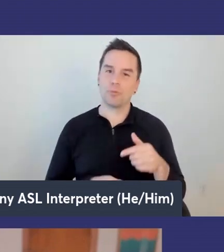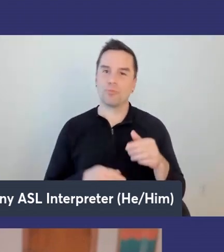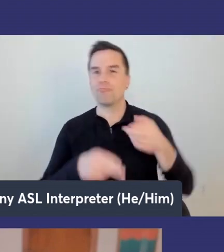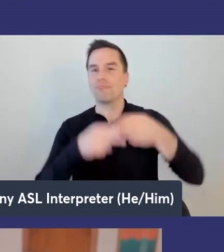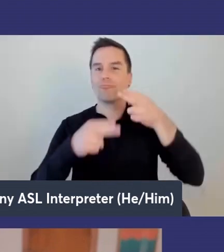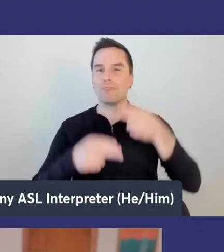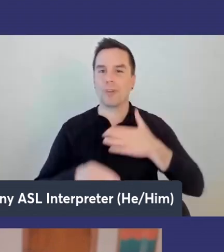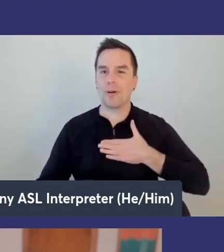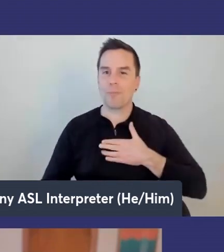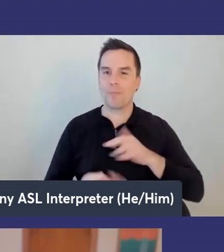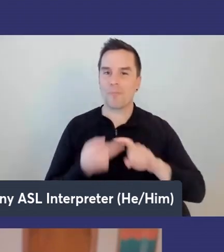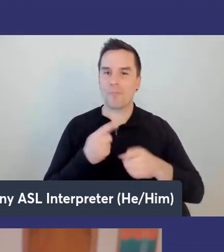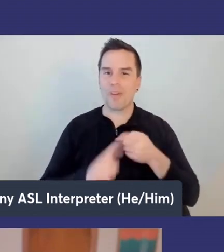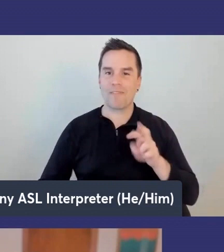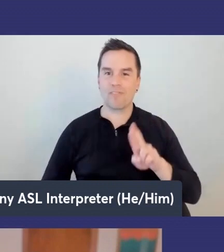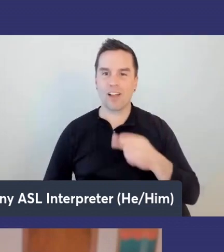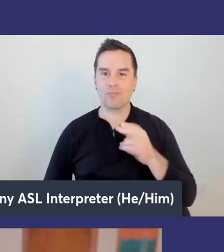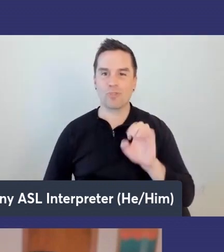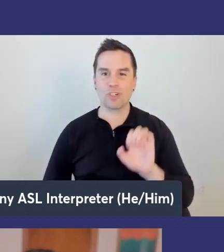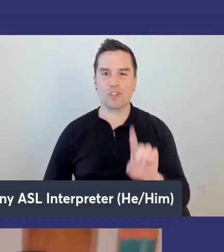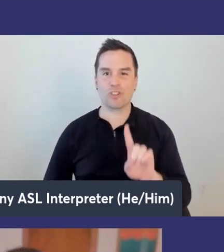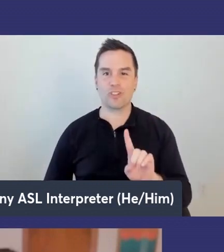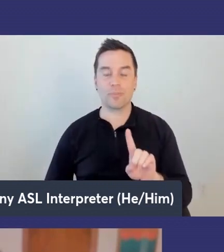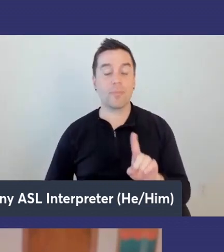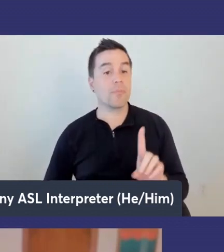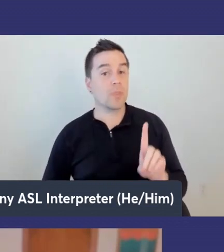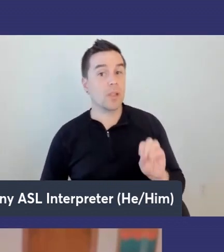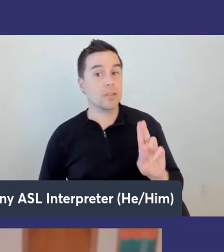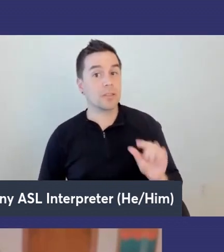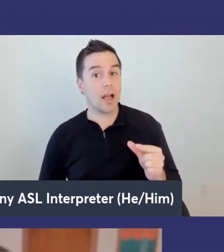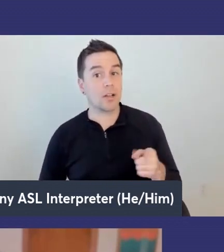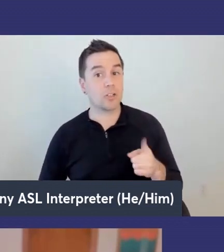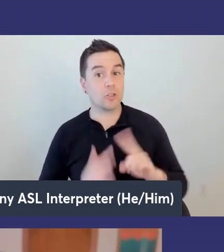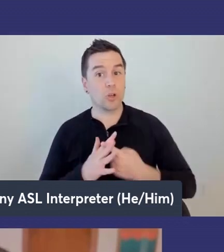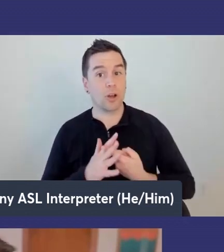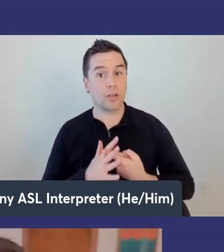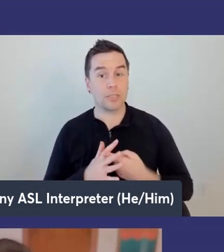Doug, it sounds like we're starting with you. Sure. Isn't that right? That'll work.